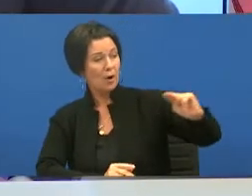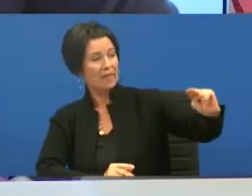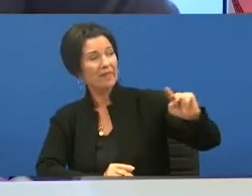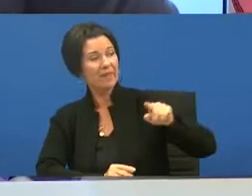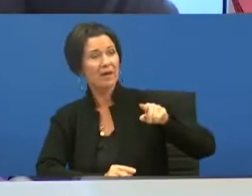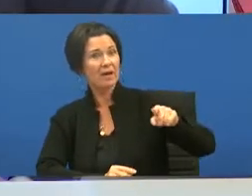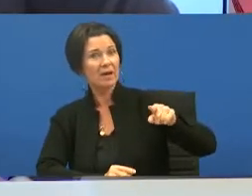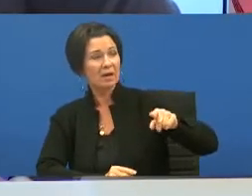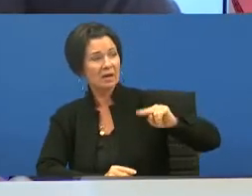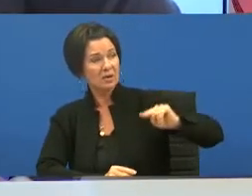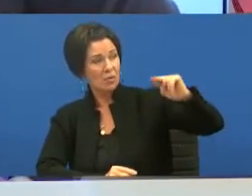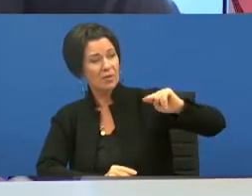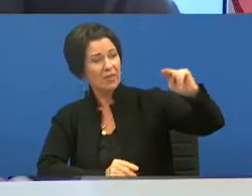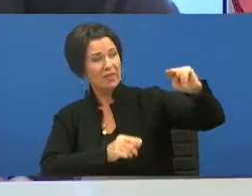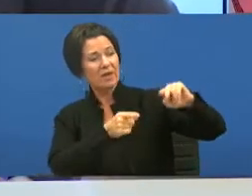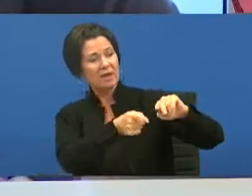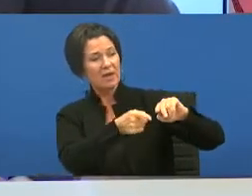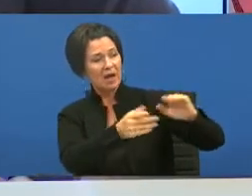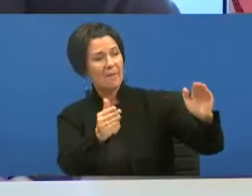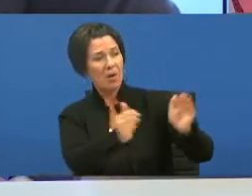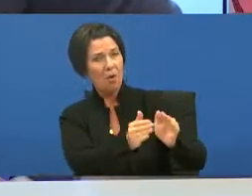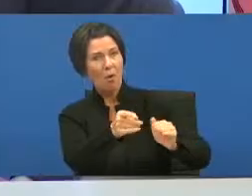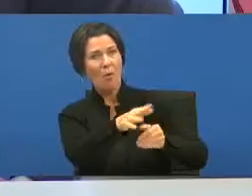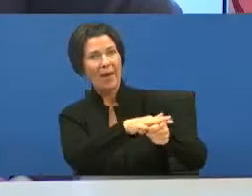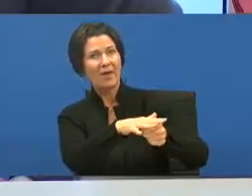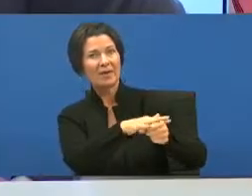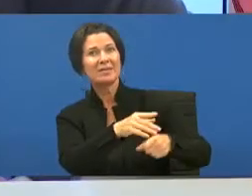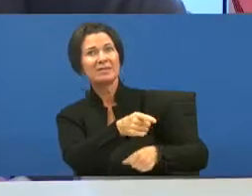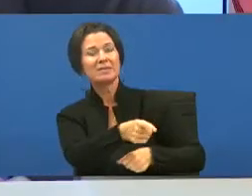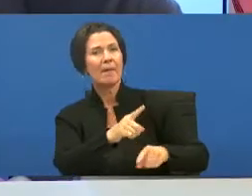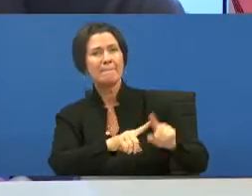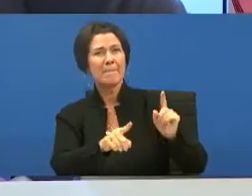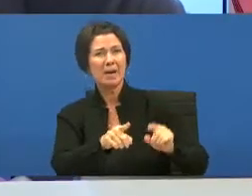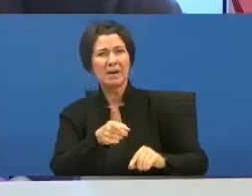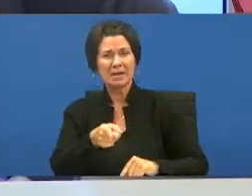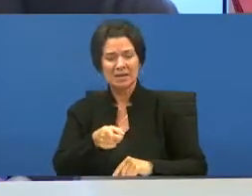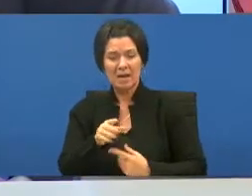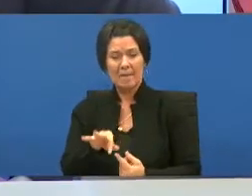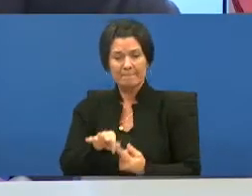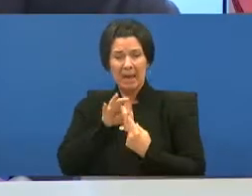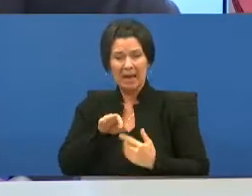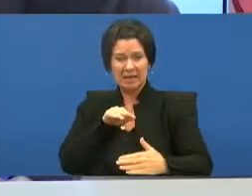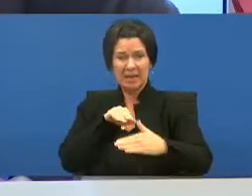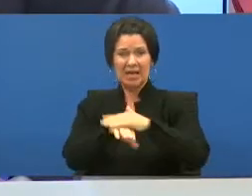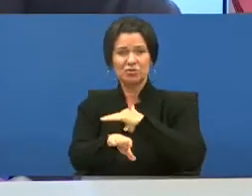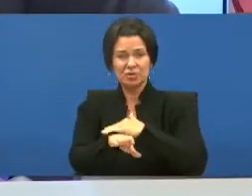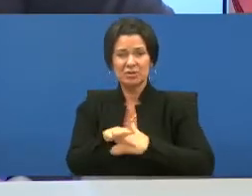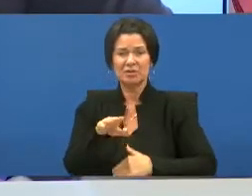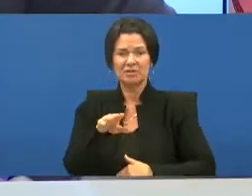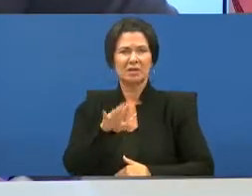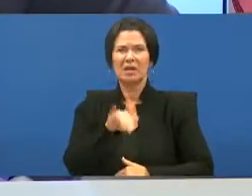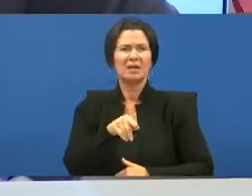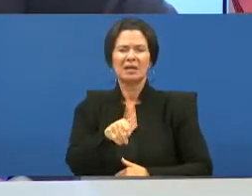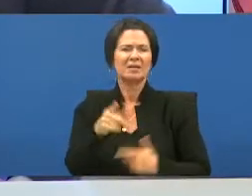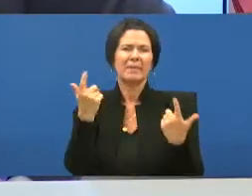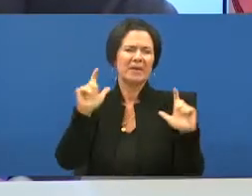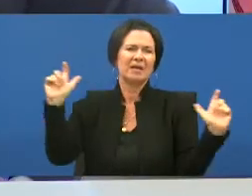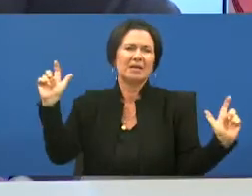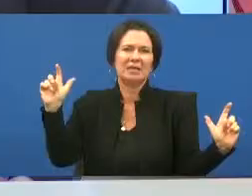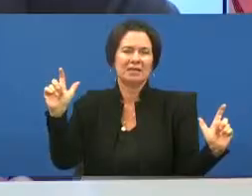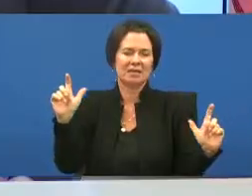like that's some smaller areas, but again, the main entrance and where this fronts on Comede, it seems drastically